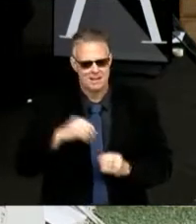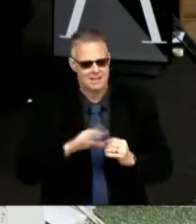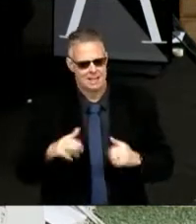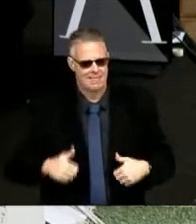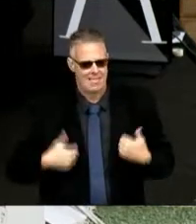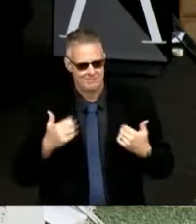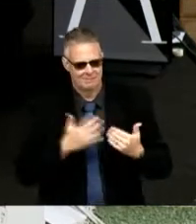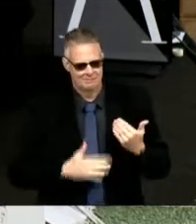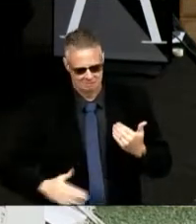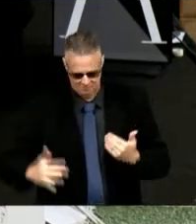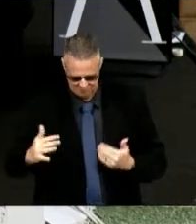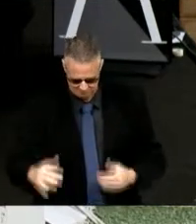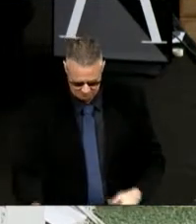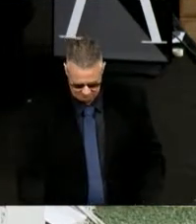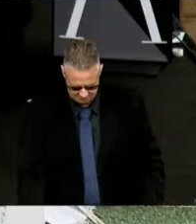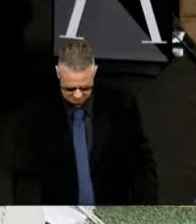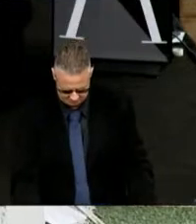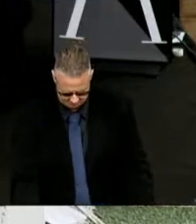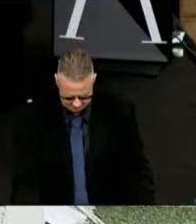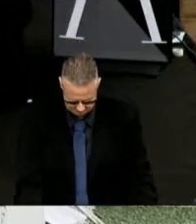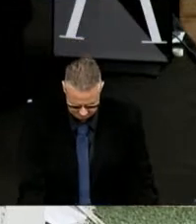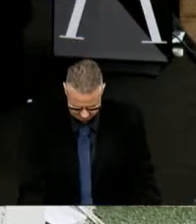chapter.